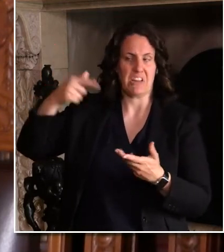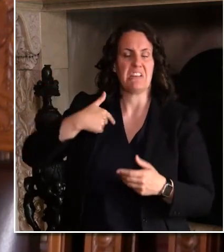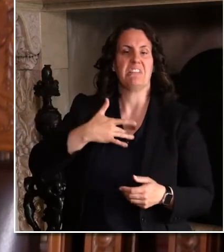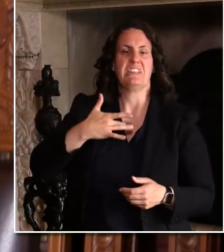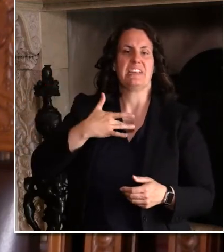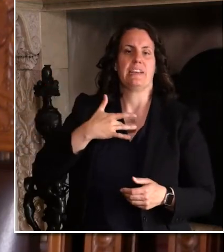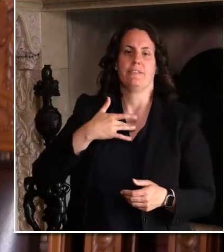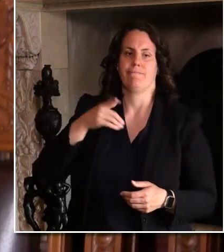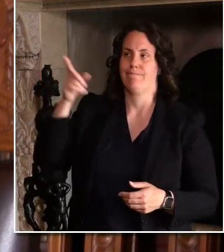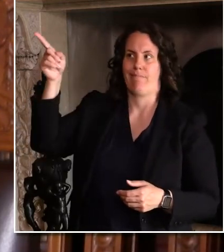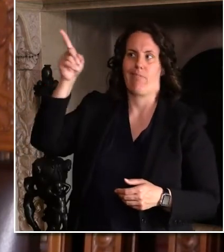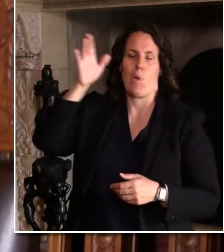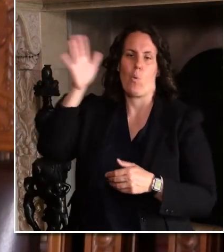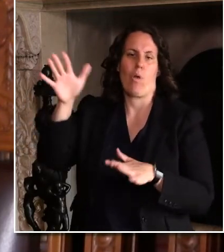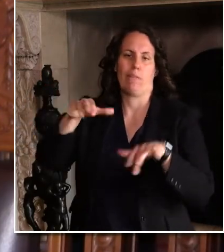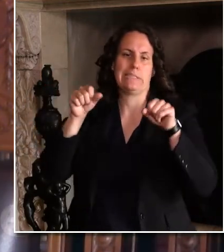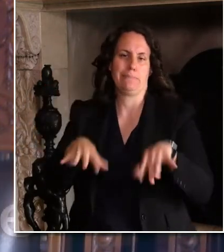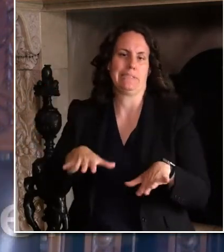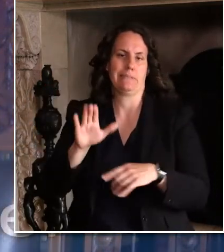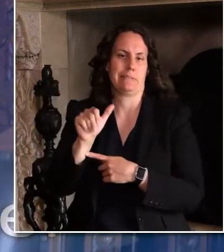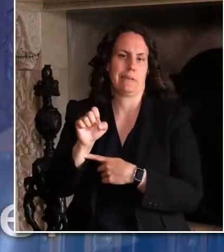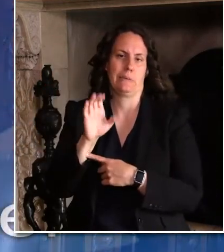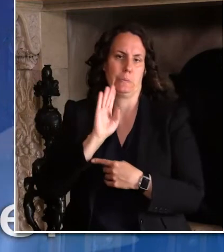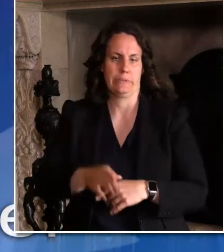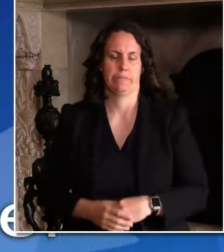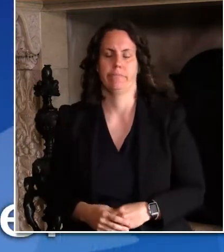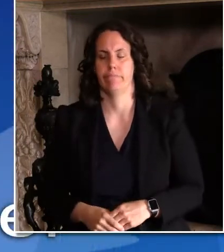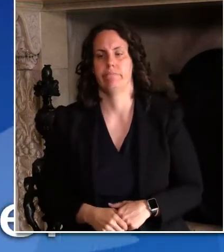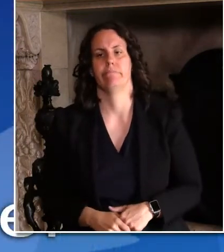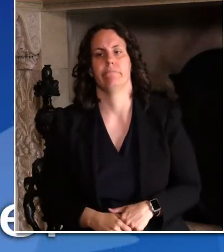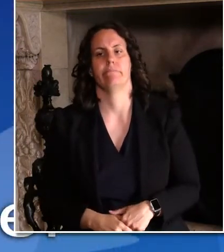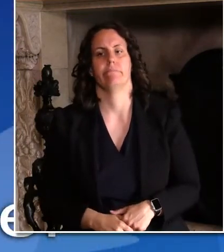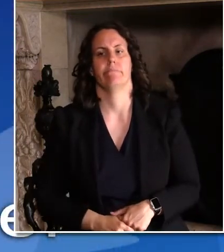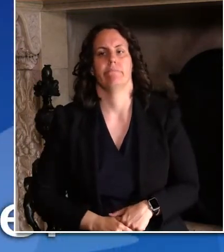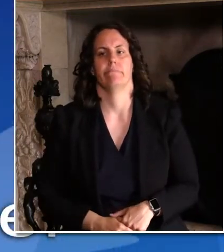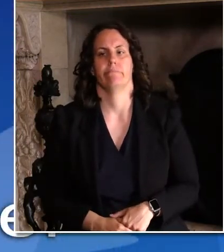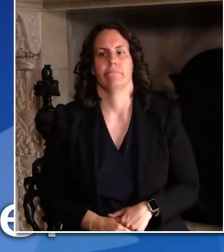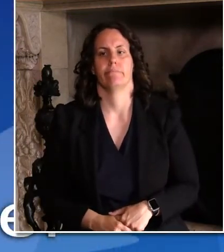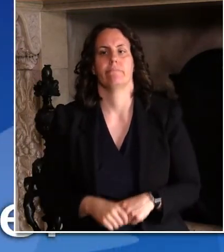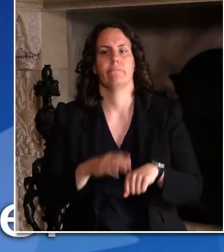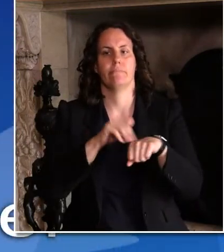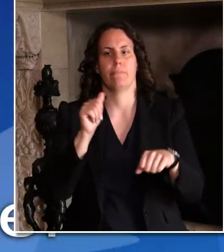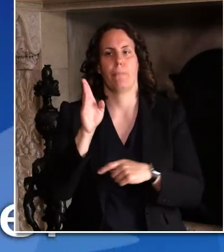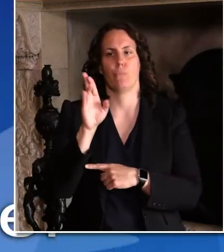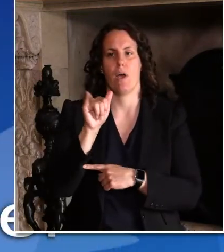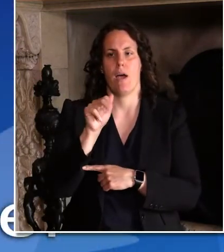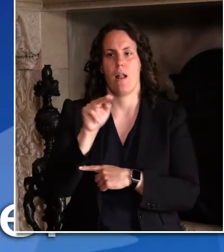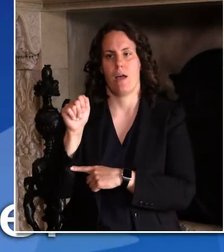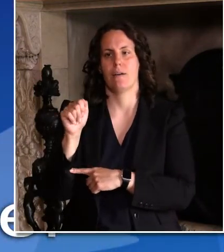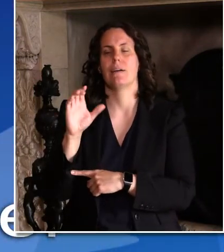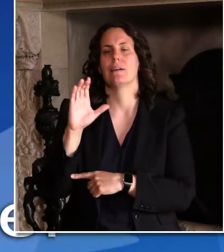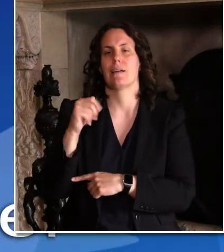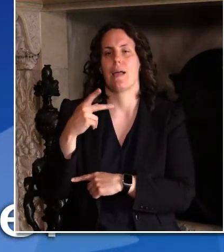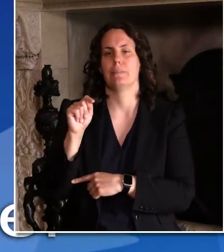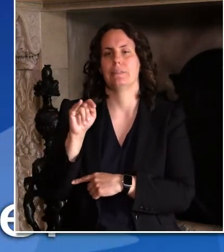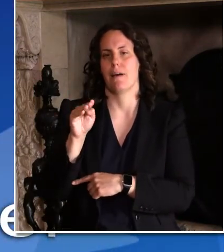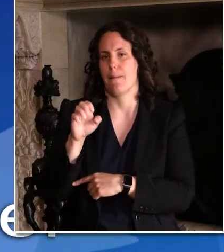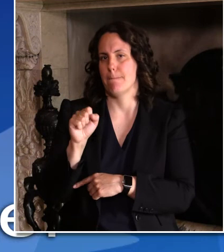will go nowhere. Thank you, Riley. Now to Brianna Riley from the Cap Times. Brianna.